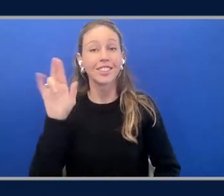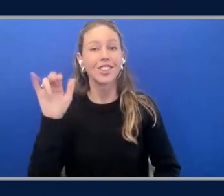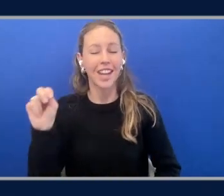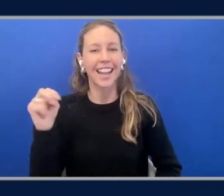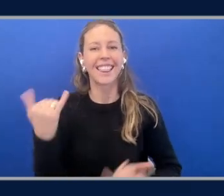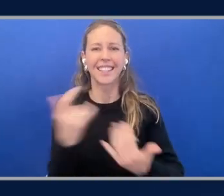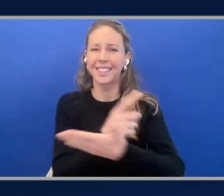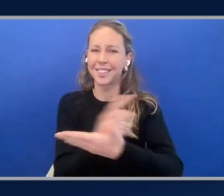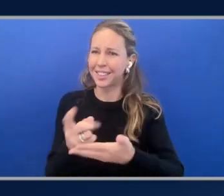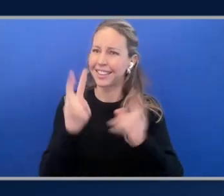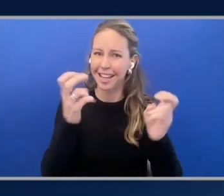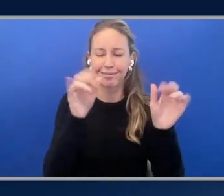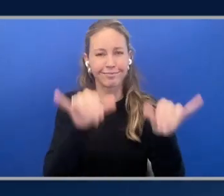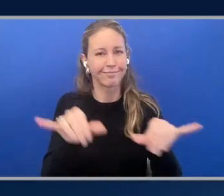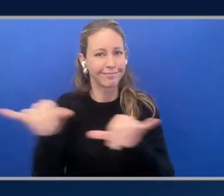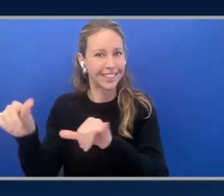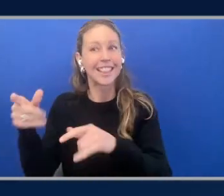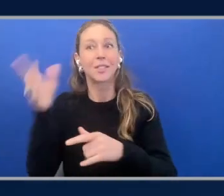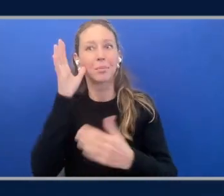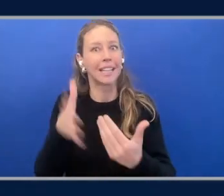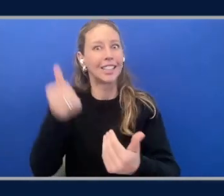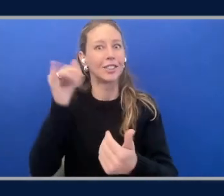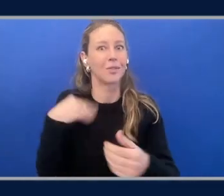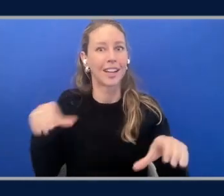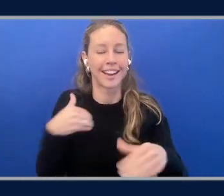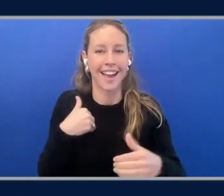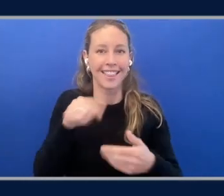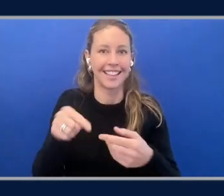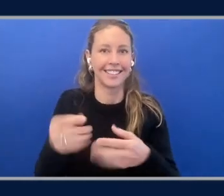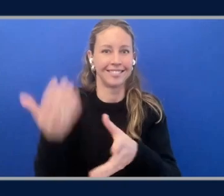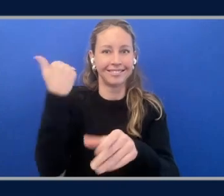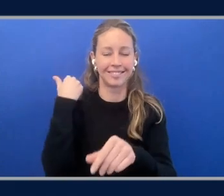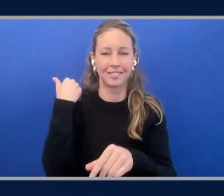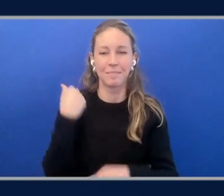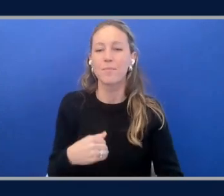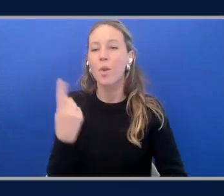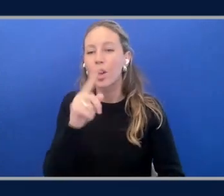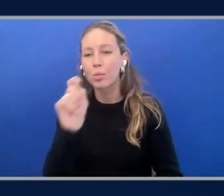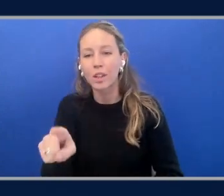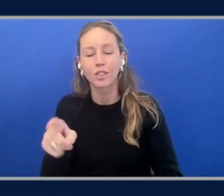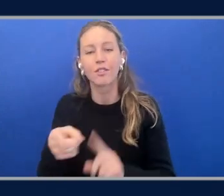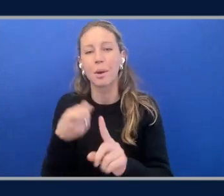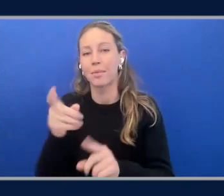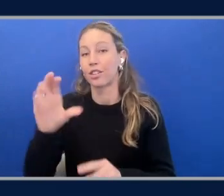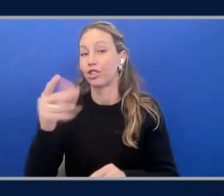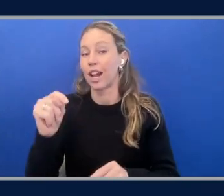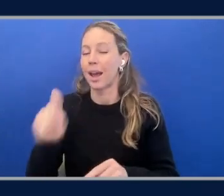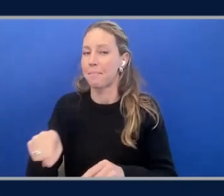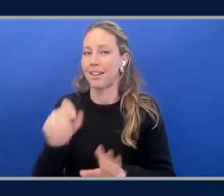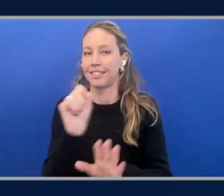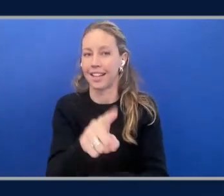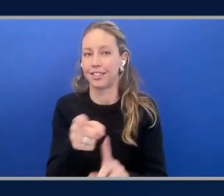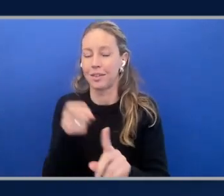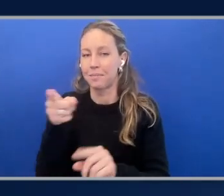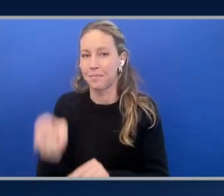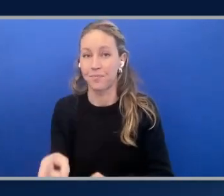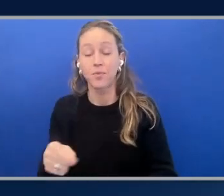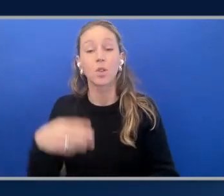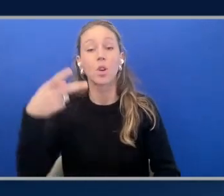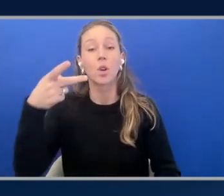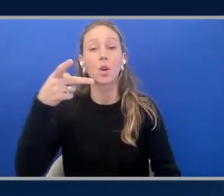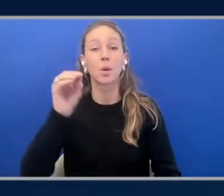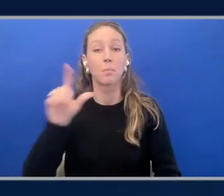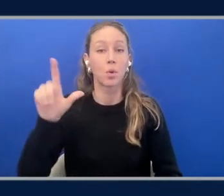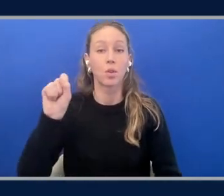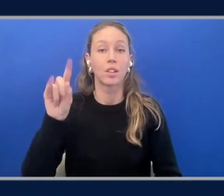of years ago. But there's a great question for the chat, and I feel super compelled to pull it up. Because Poolside fine-tunes, does it